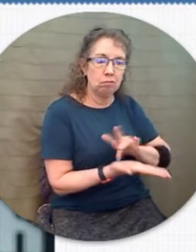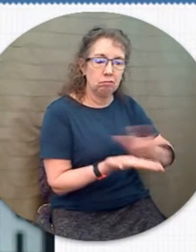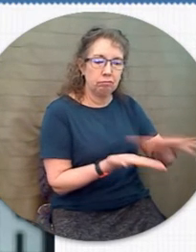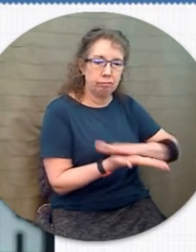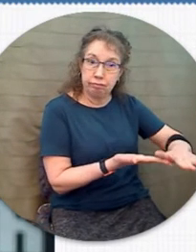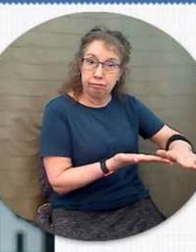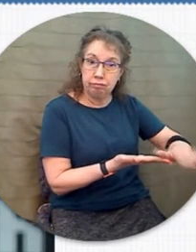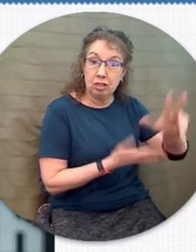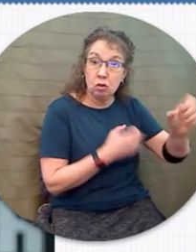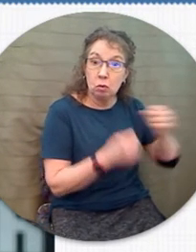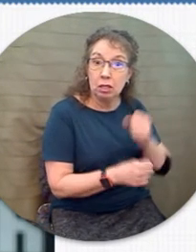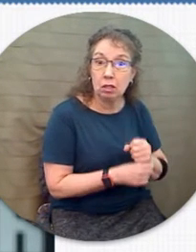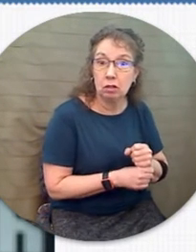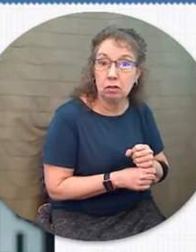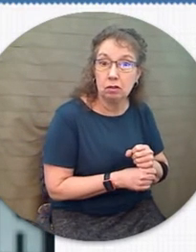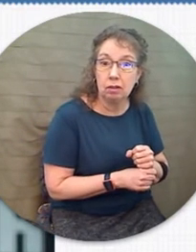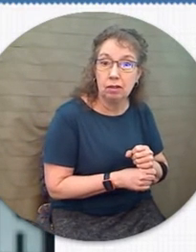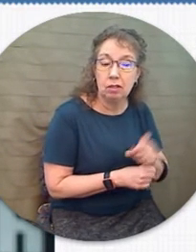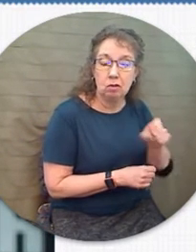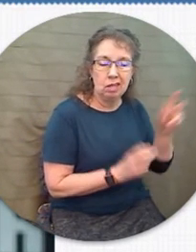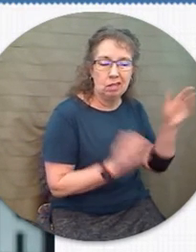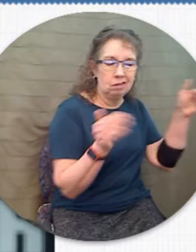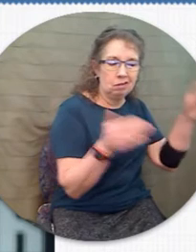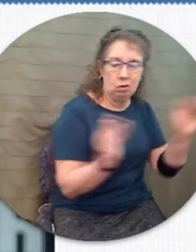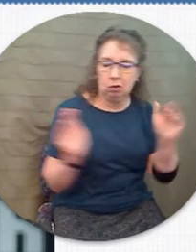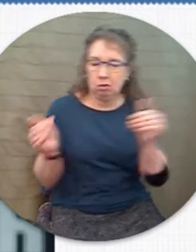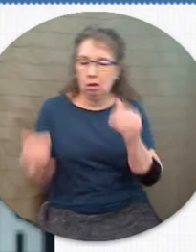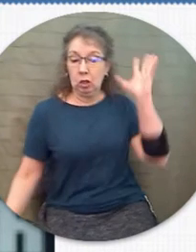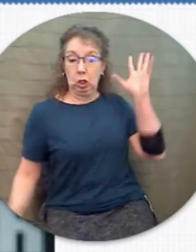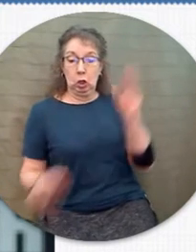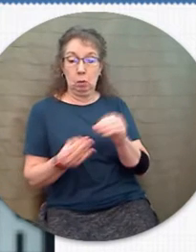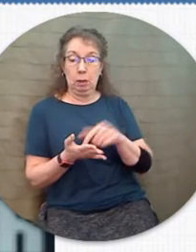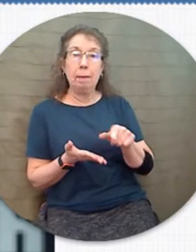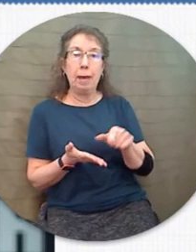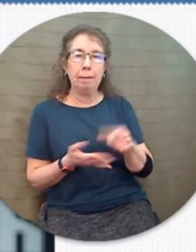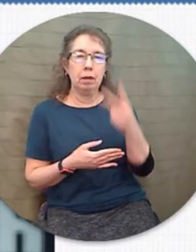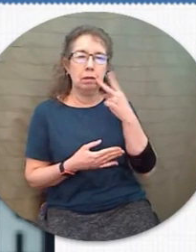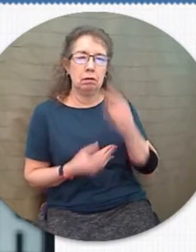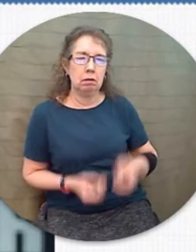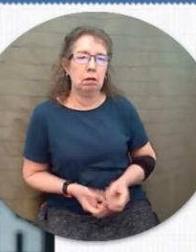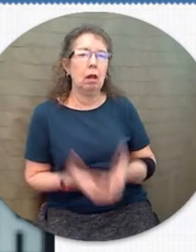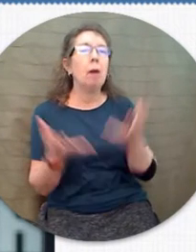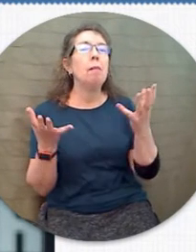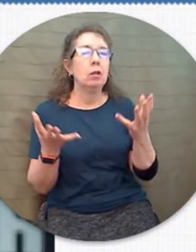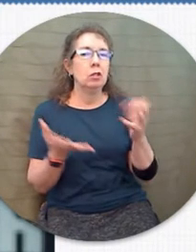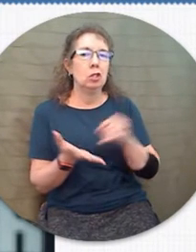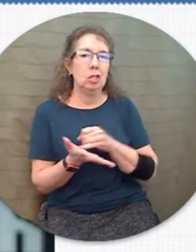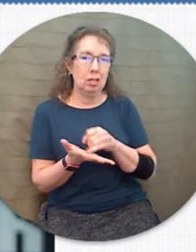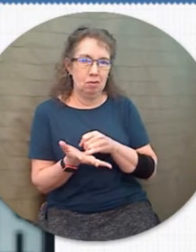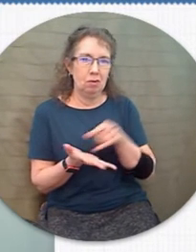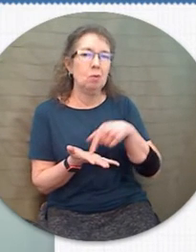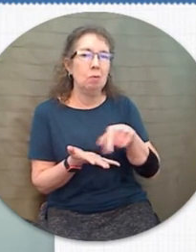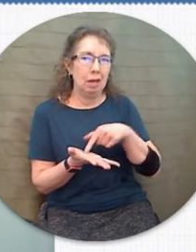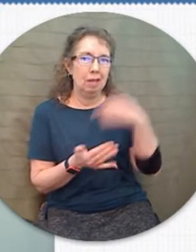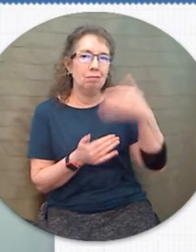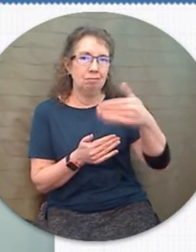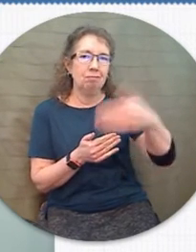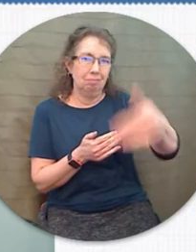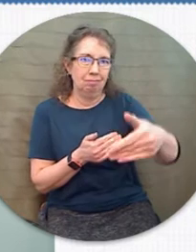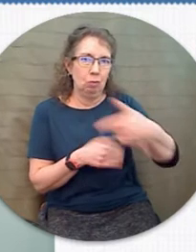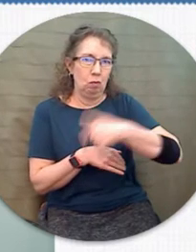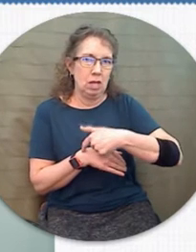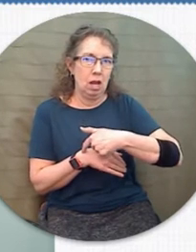So what you want to do is look at the cumulative payments and see how much interest you're paying over time. That's